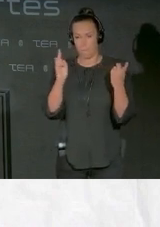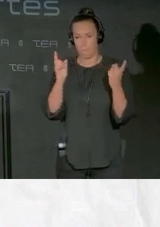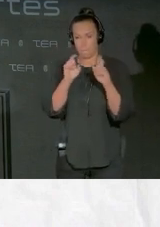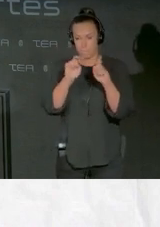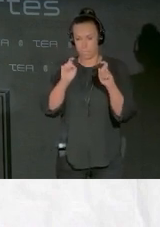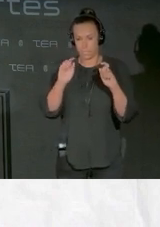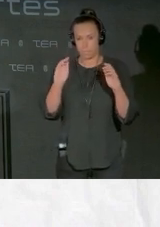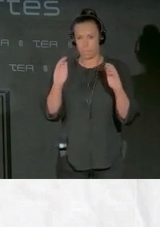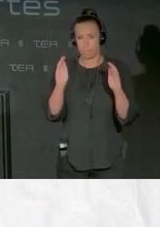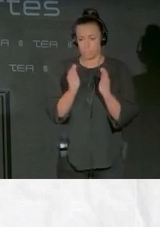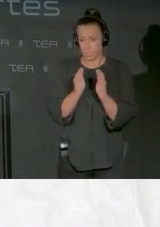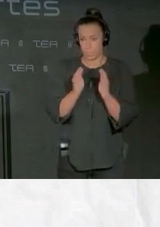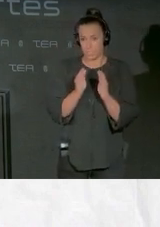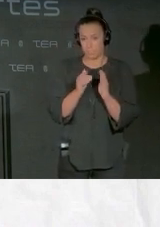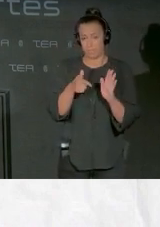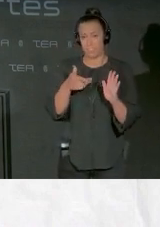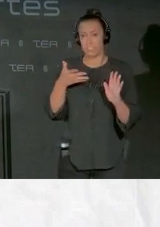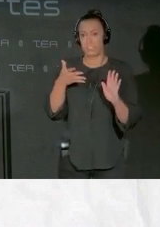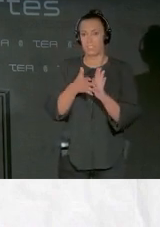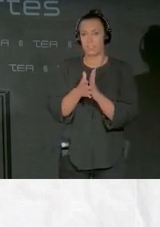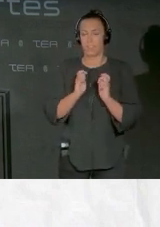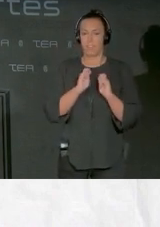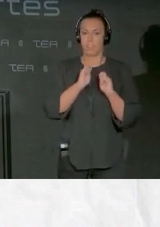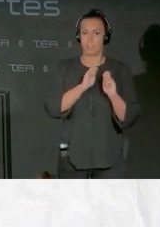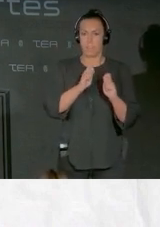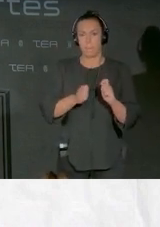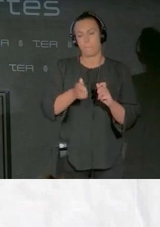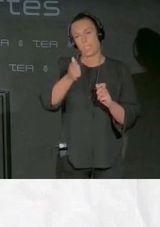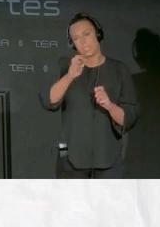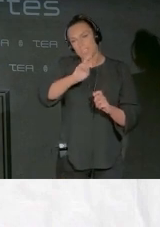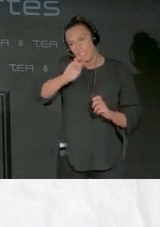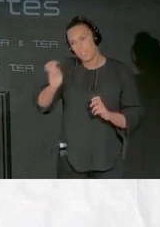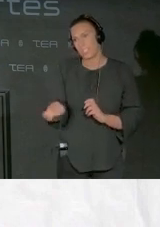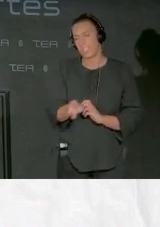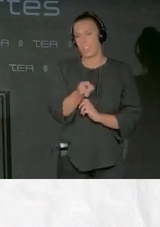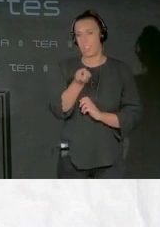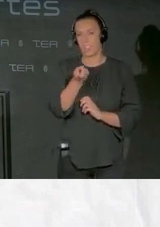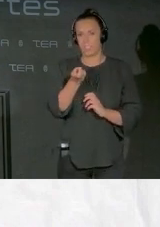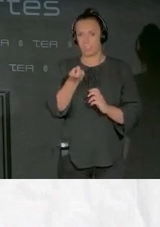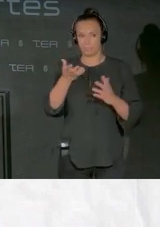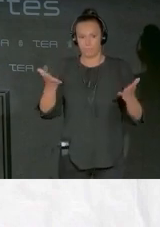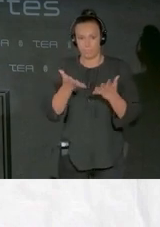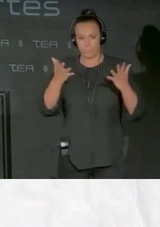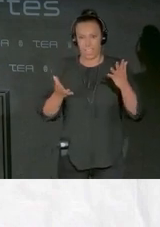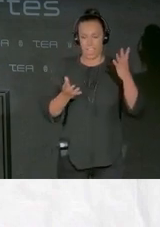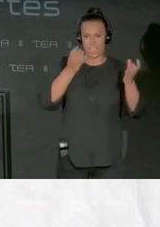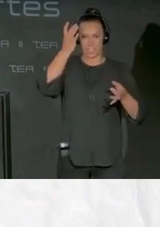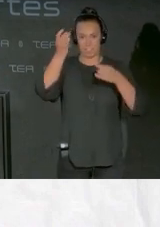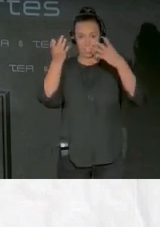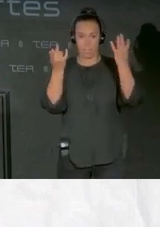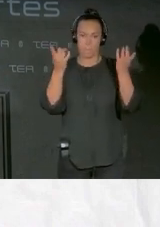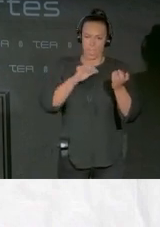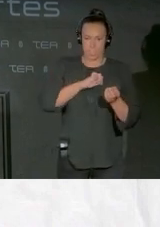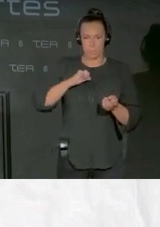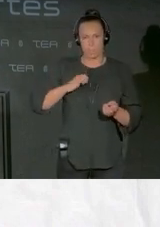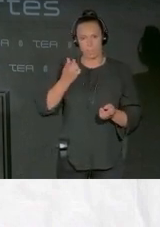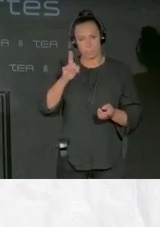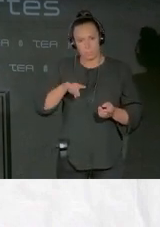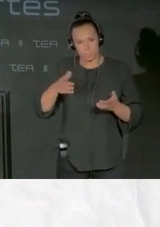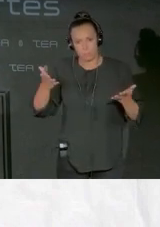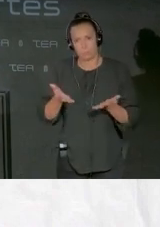diversity, you could argue, which helps creativity and independence, you could argue. On the other hand, looking at the global